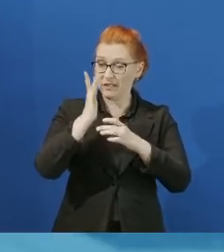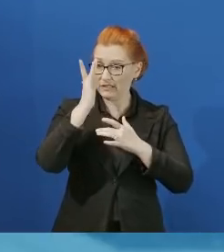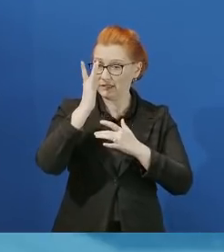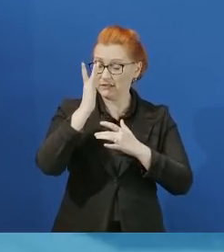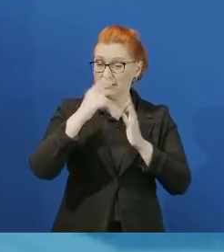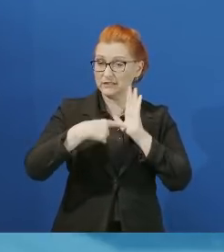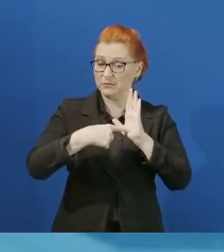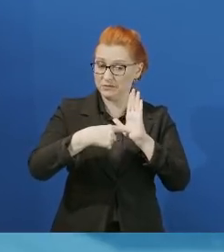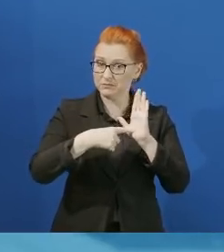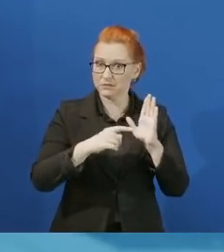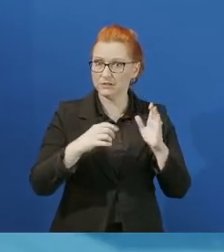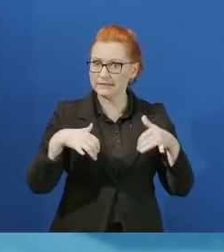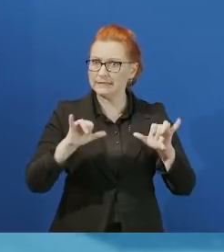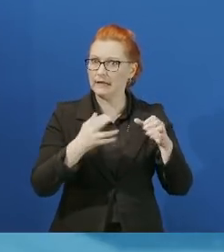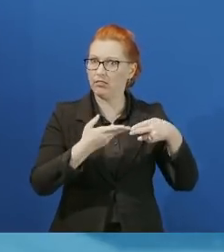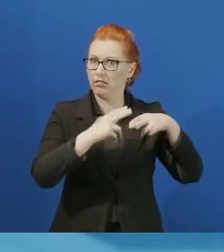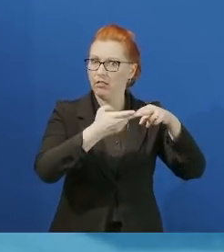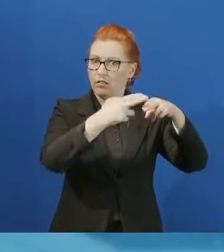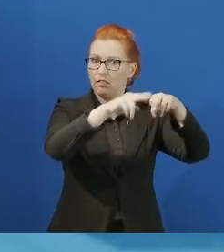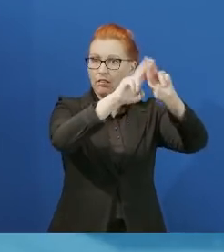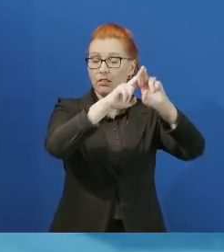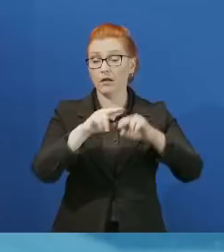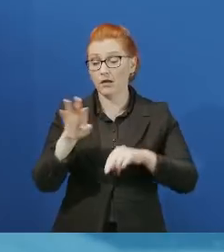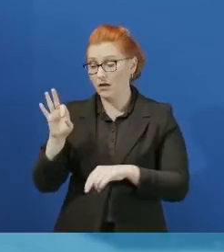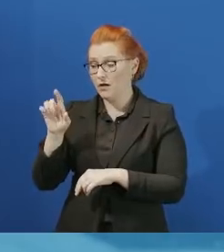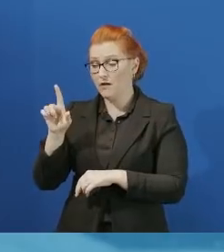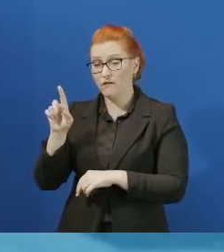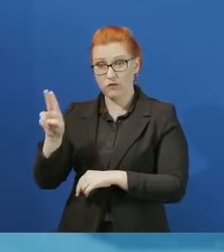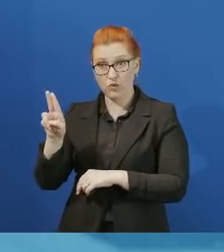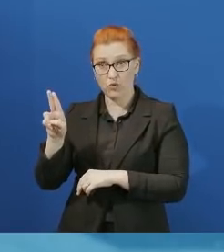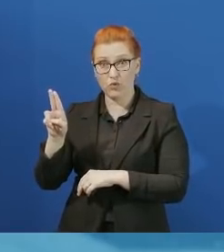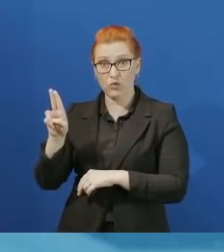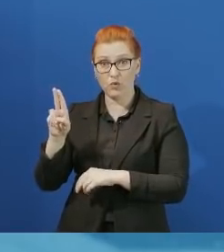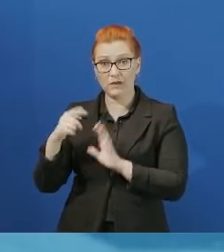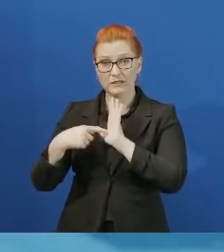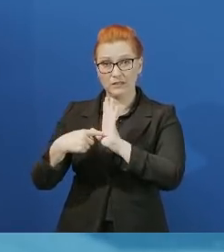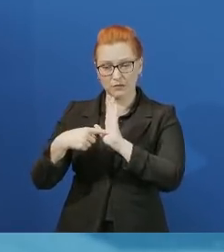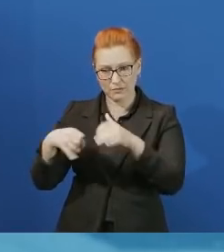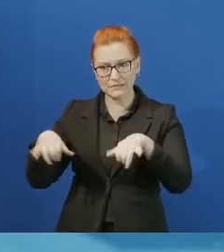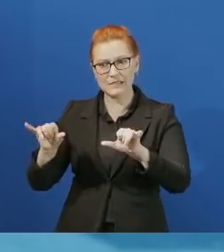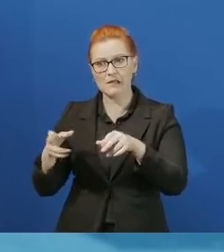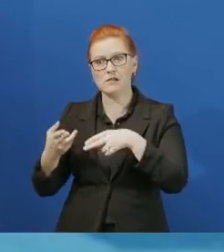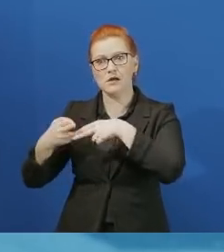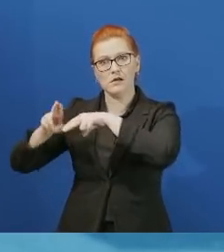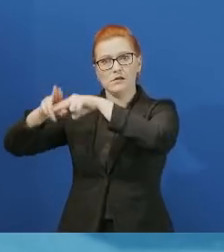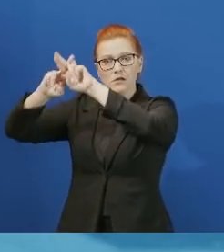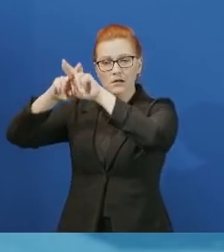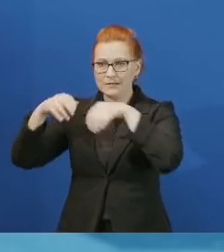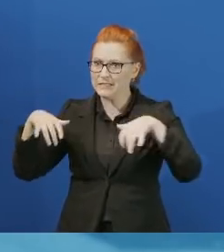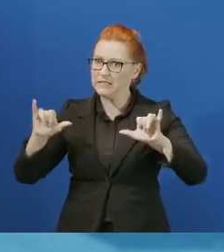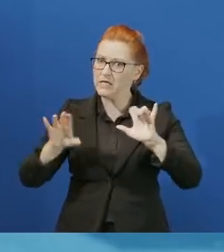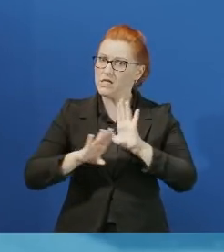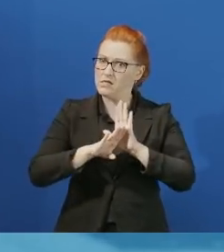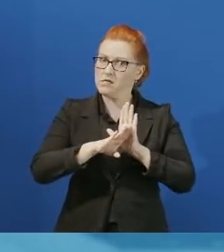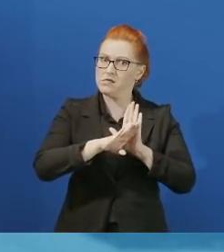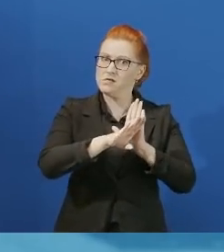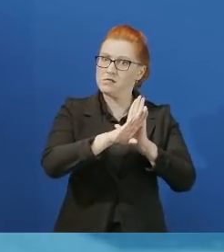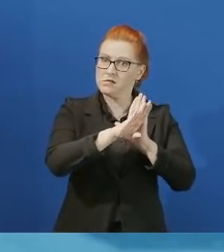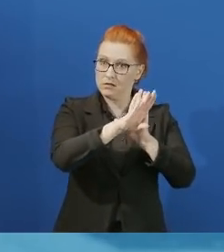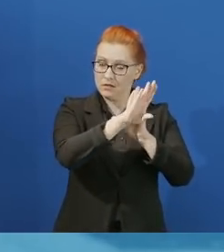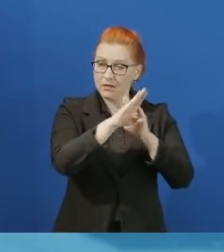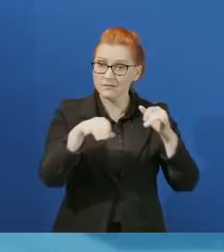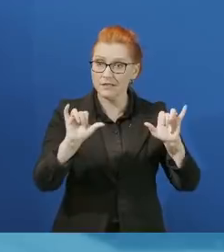on influenza-like surveillance is positive for the last 4 weeks. There's other data we're measuring